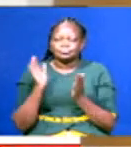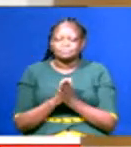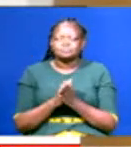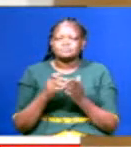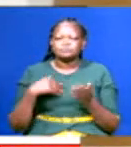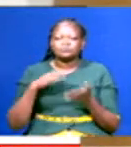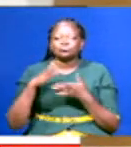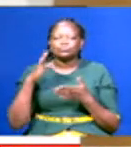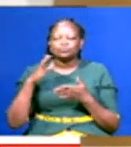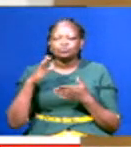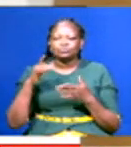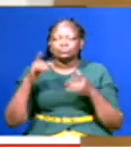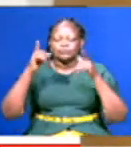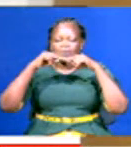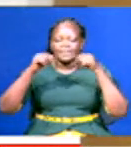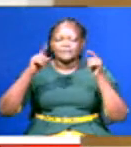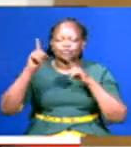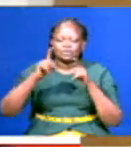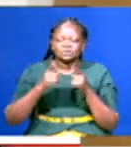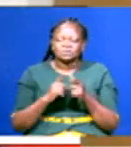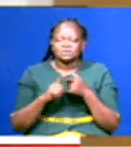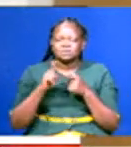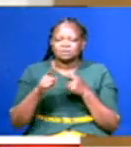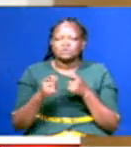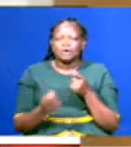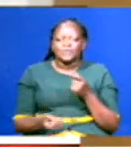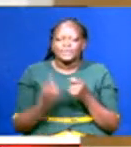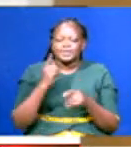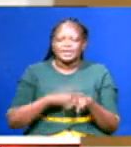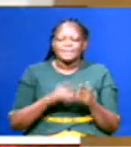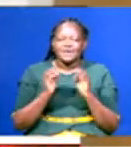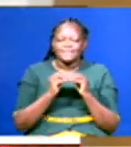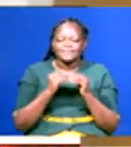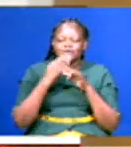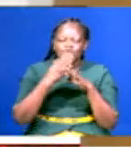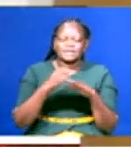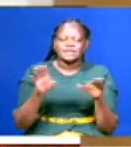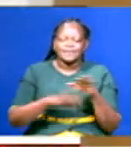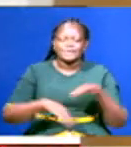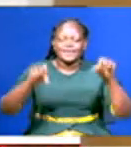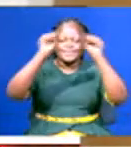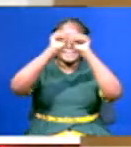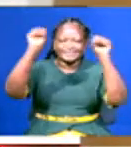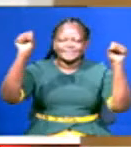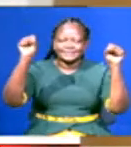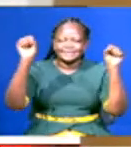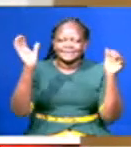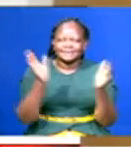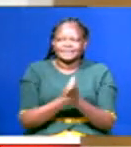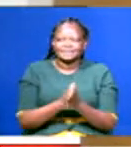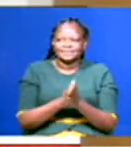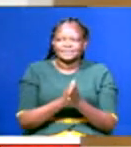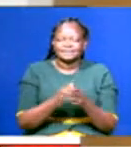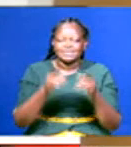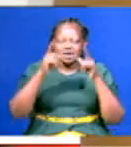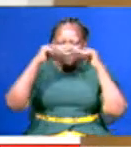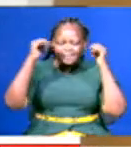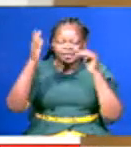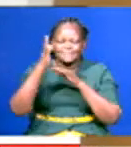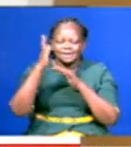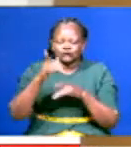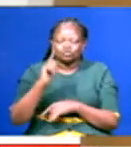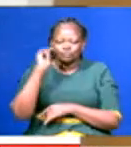more Japanese tourists. This emerged during a meeting between Deputy President Rigathi Gachagua and Japanese Ambassador to